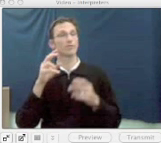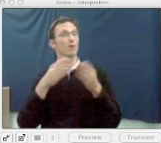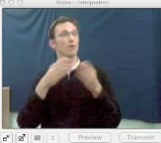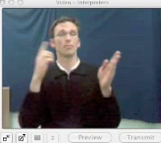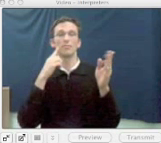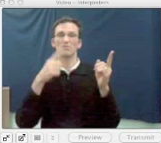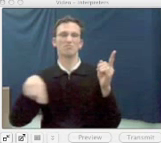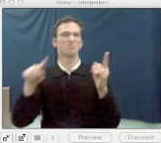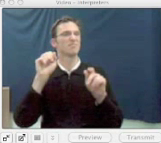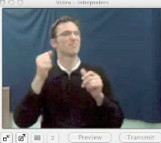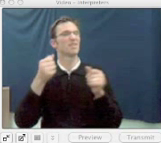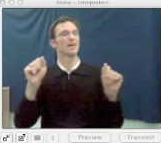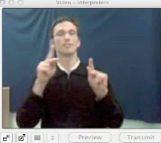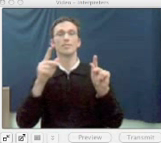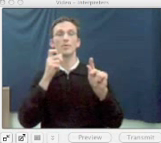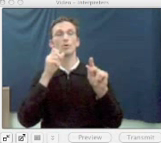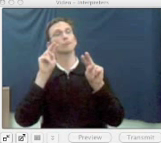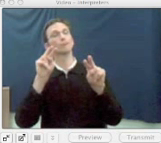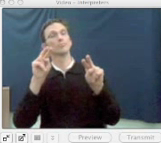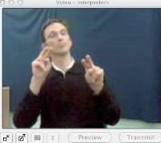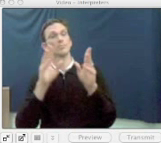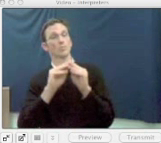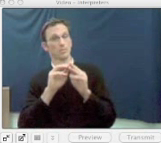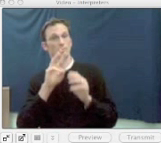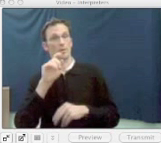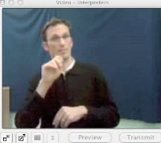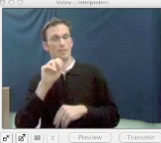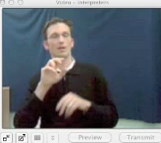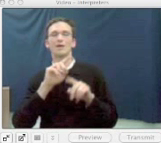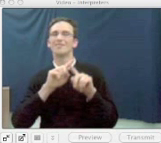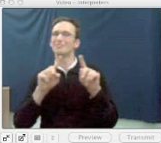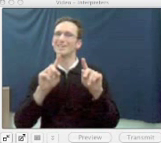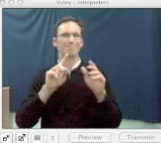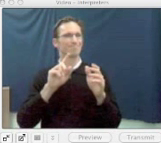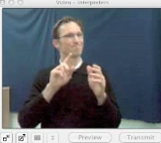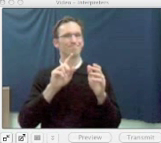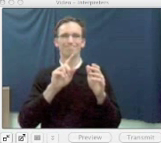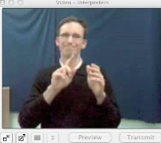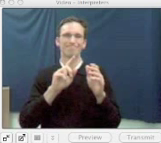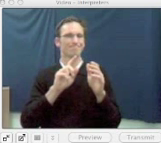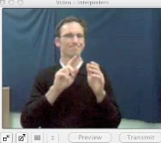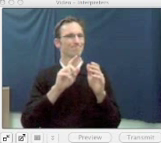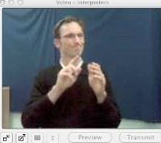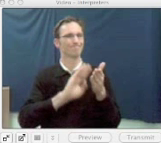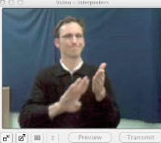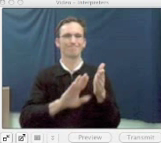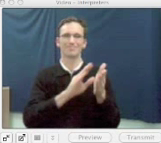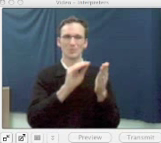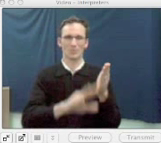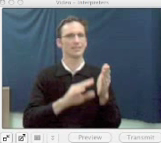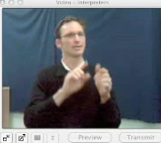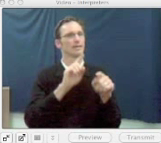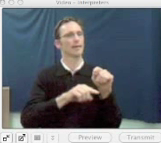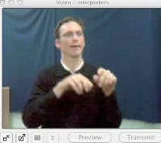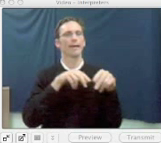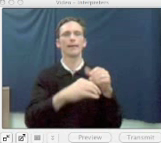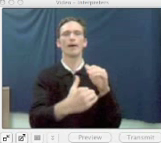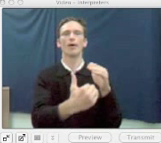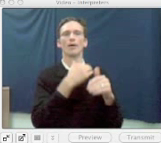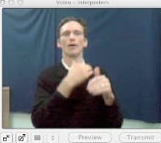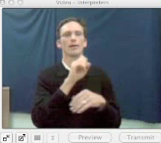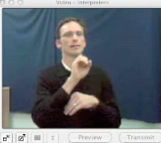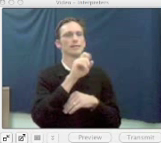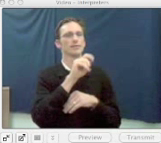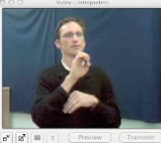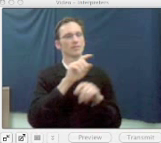students. Unfortunately, we can't allow students into the webinars or into the listservs, but the listservs are a great place for you guys to really start asking